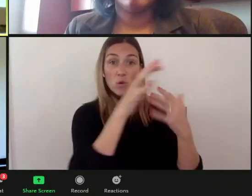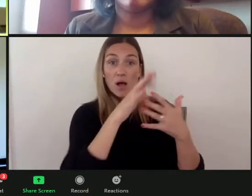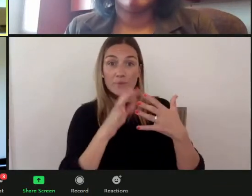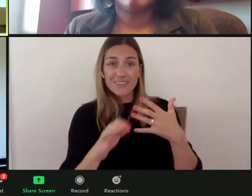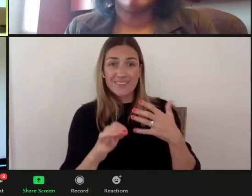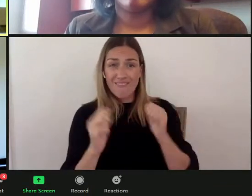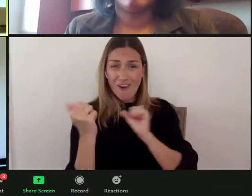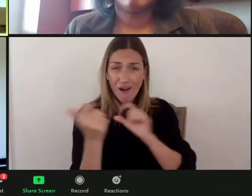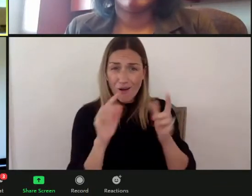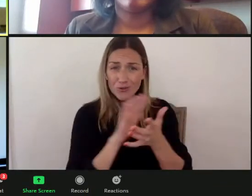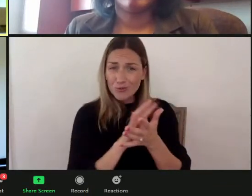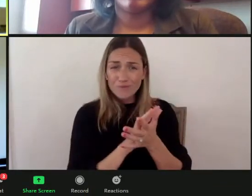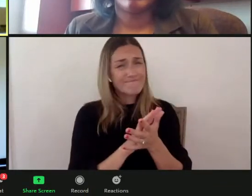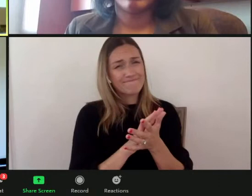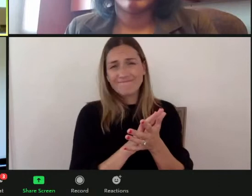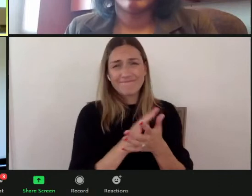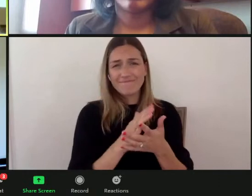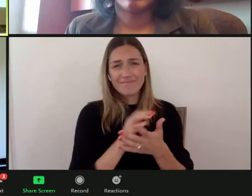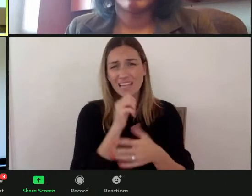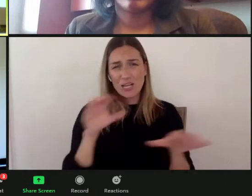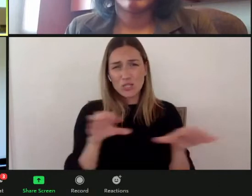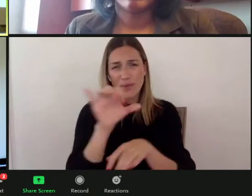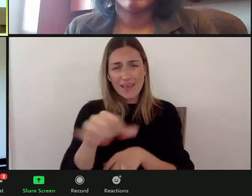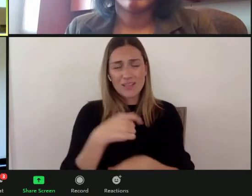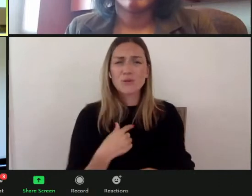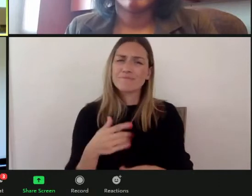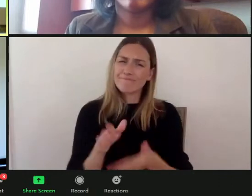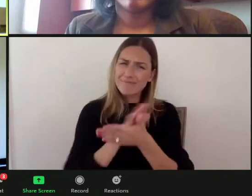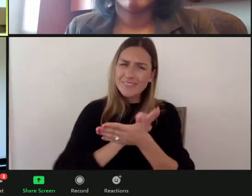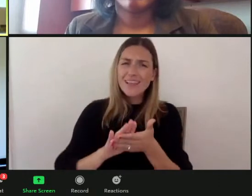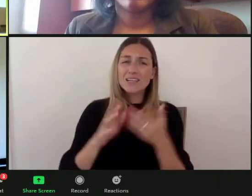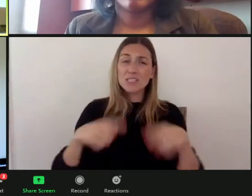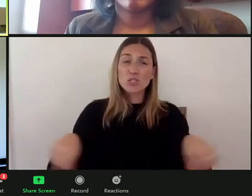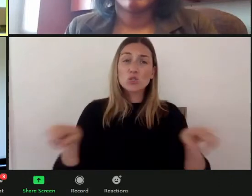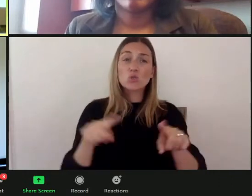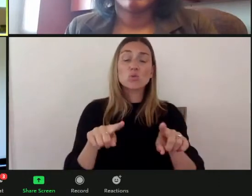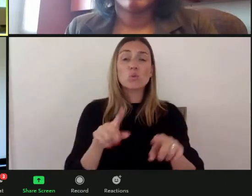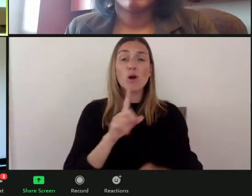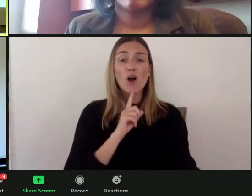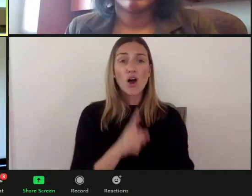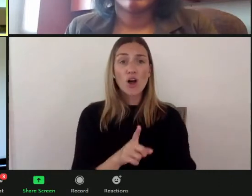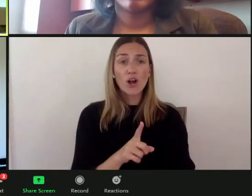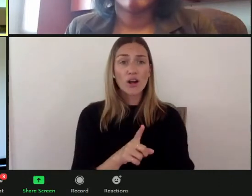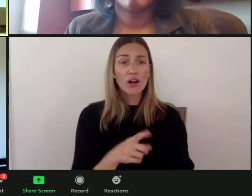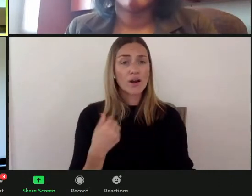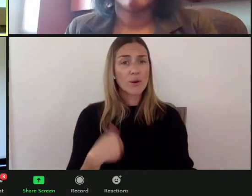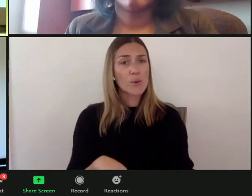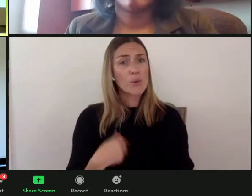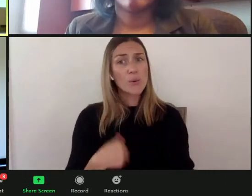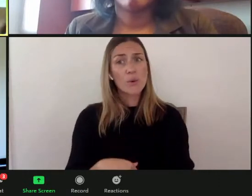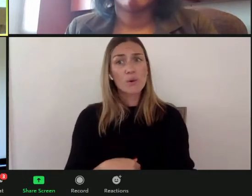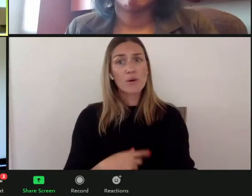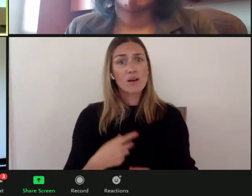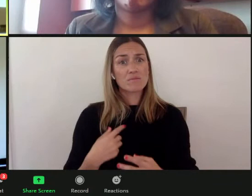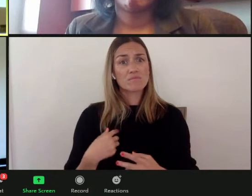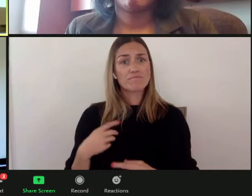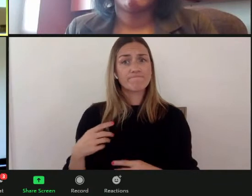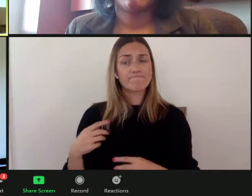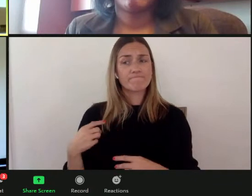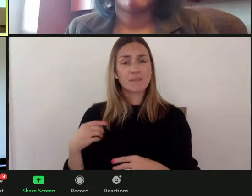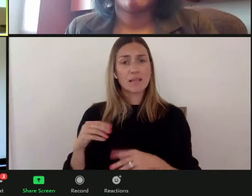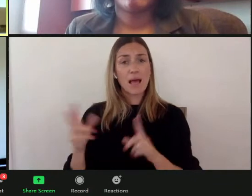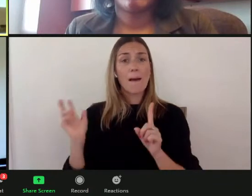so it's so nice to hear that you all are really taking what we learned from last year